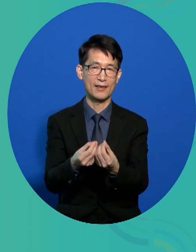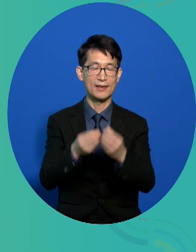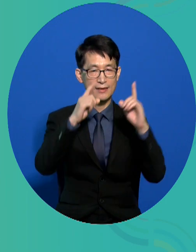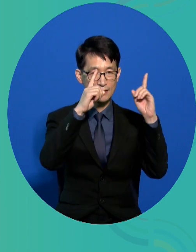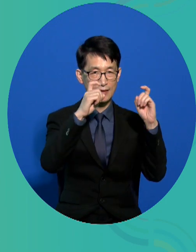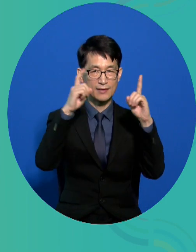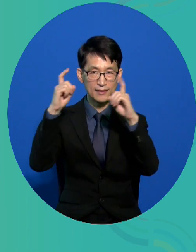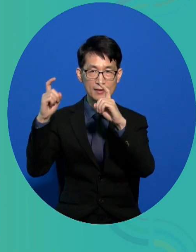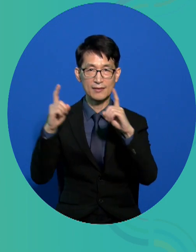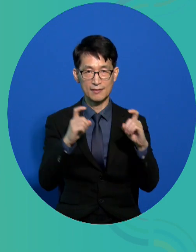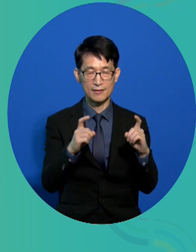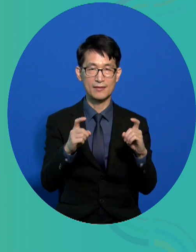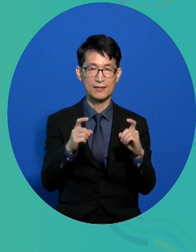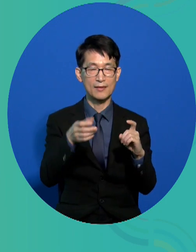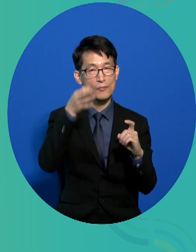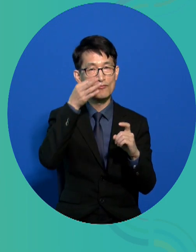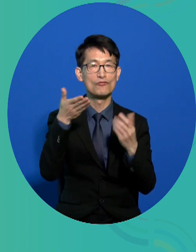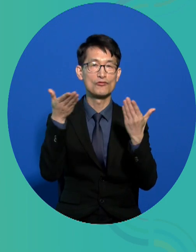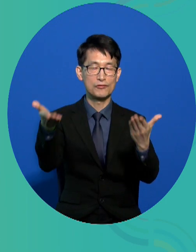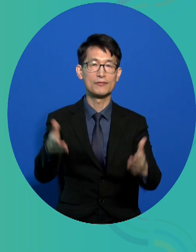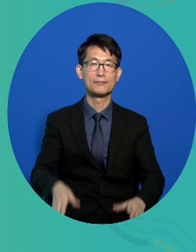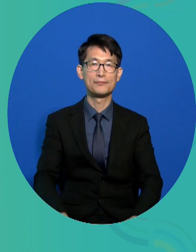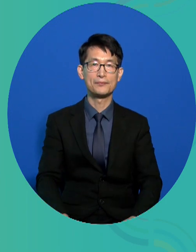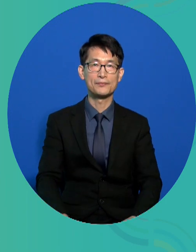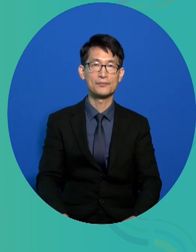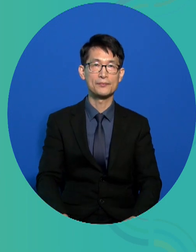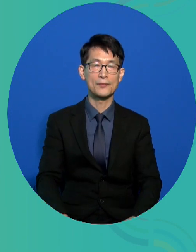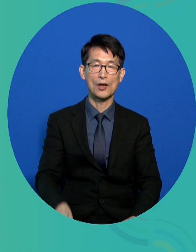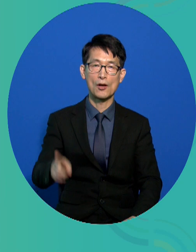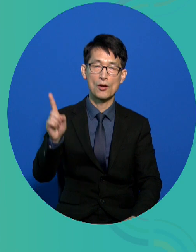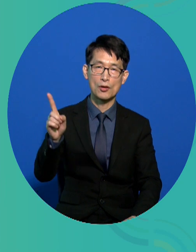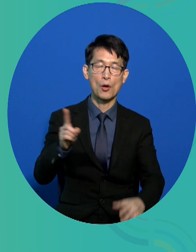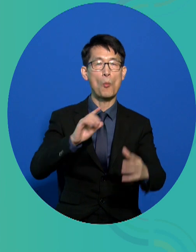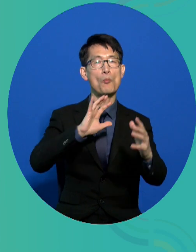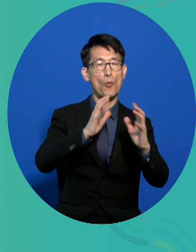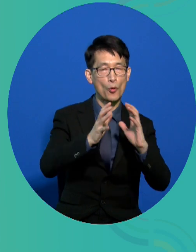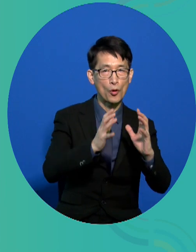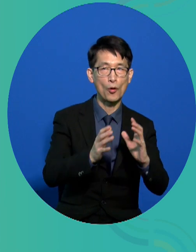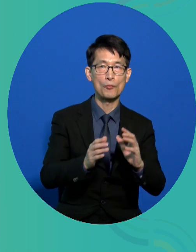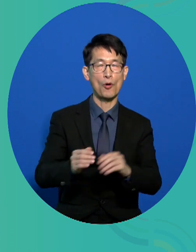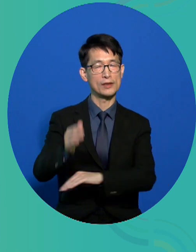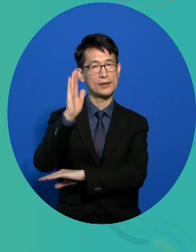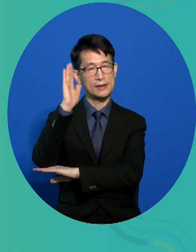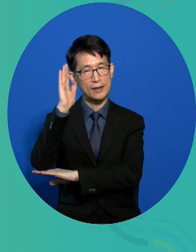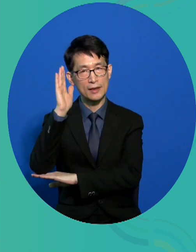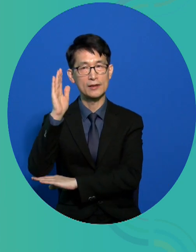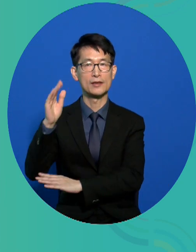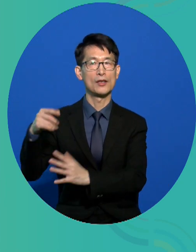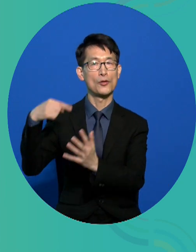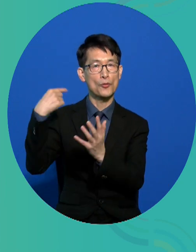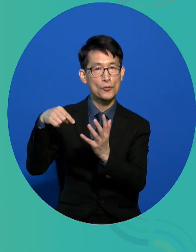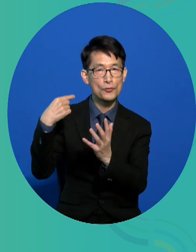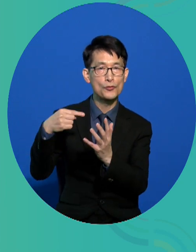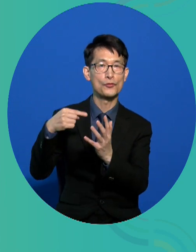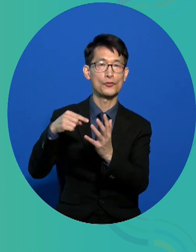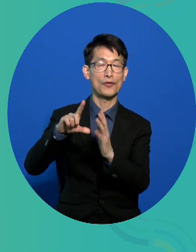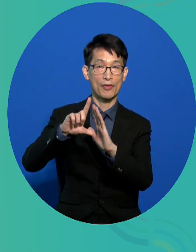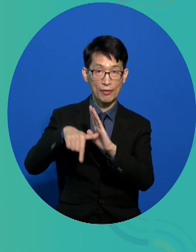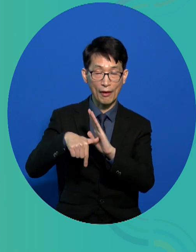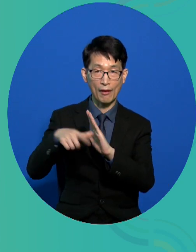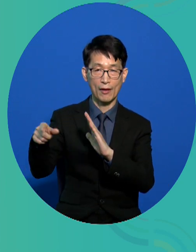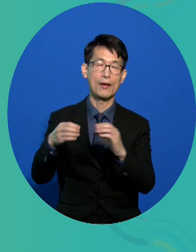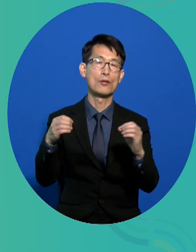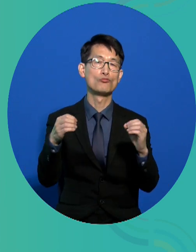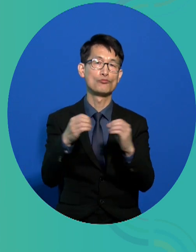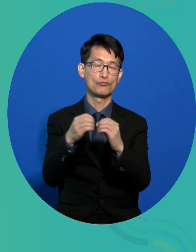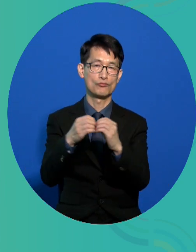with hearing disability. And this shows you how the text translation services are being